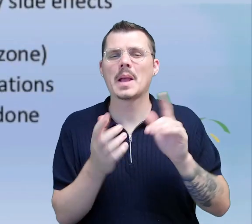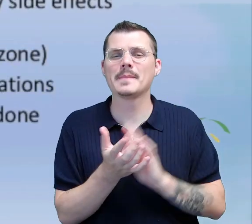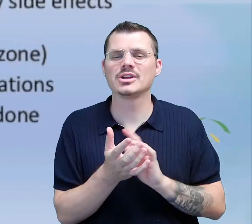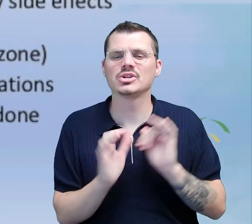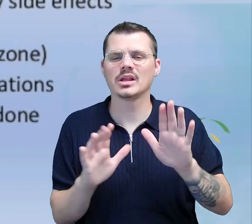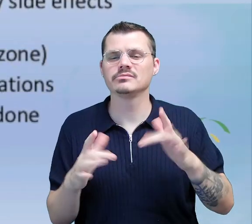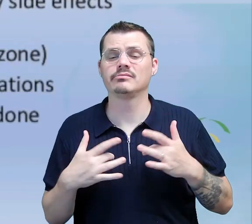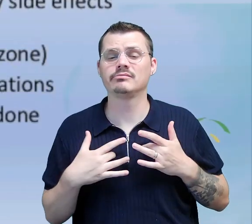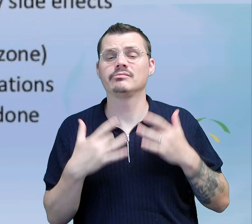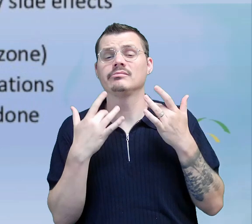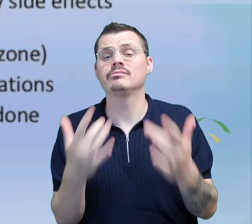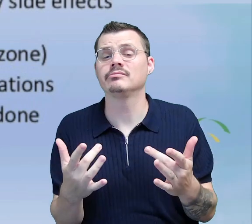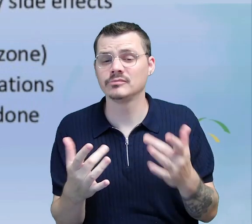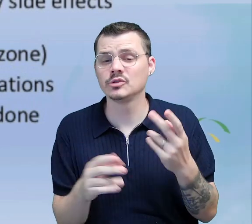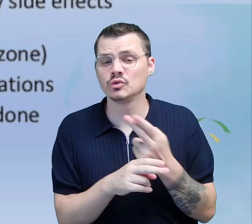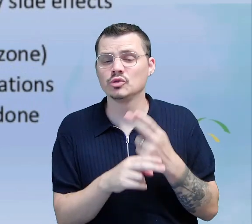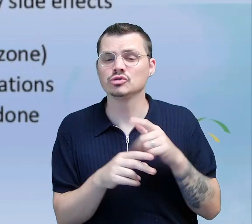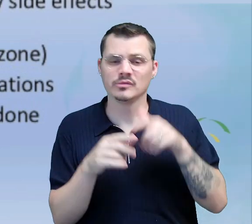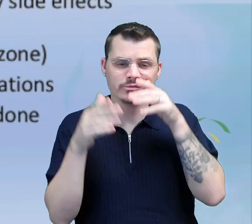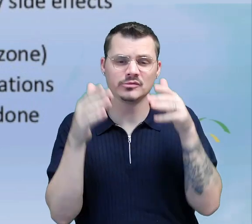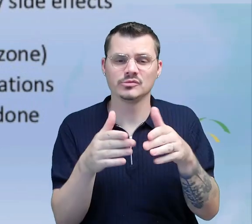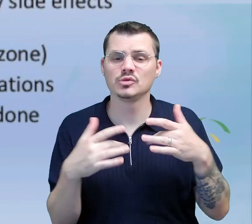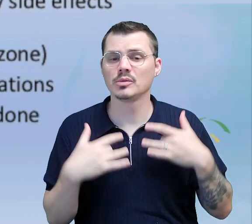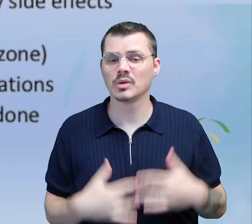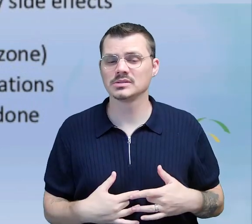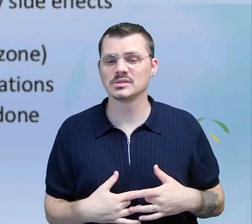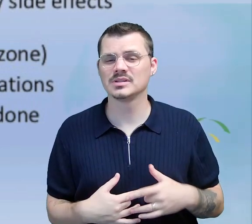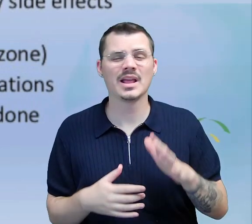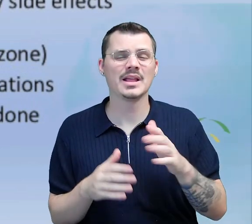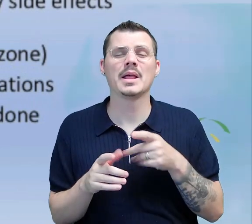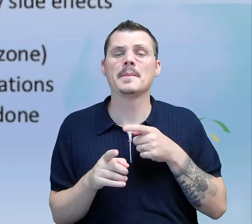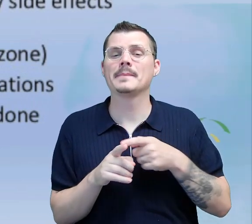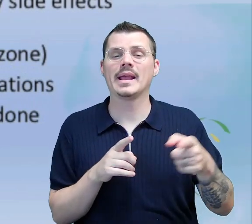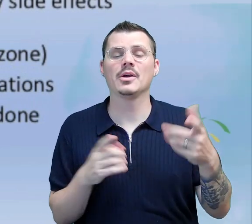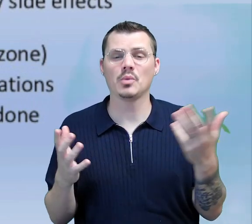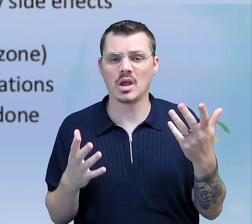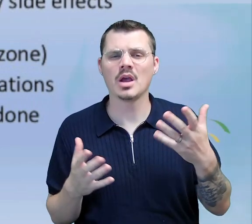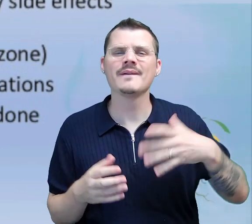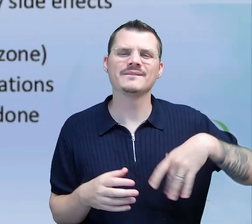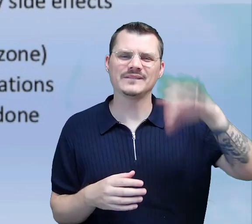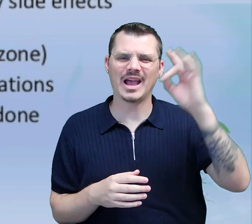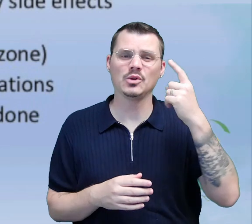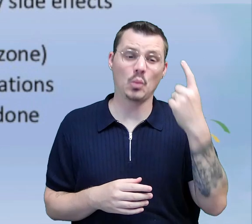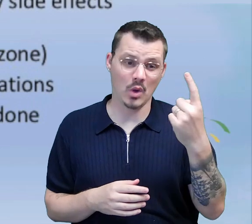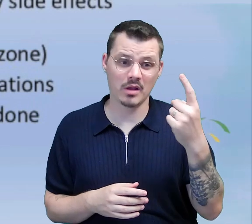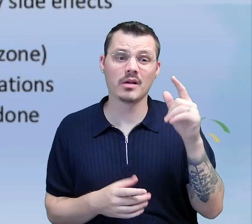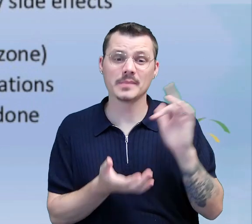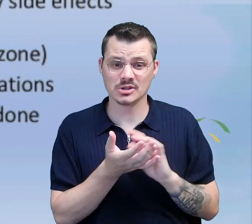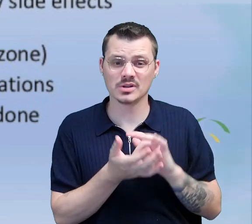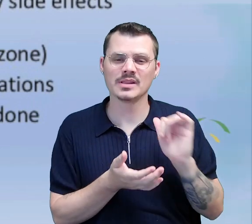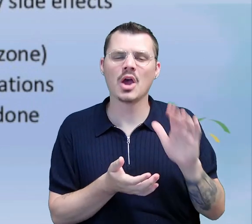medicines that are often used to treat depression. The main thing is to find one